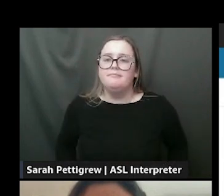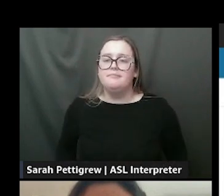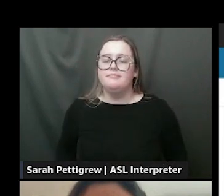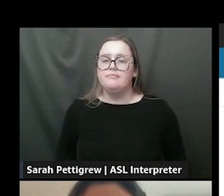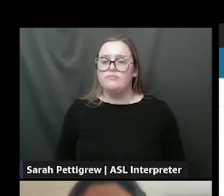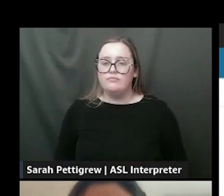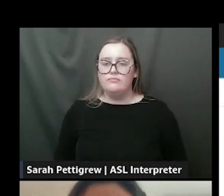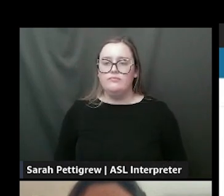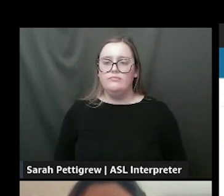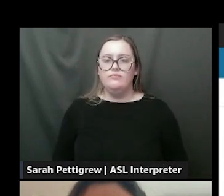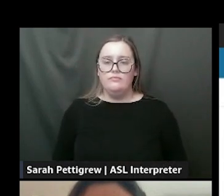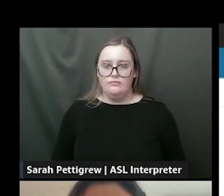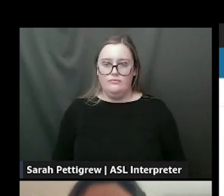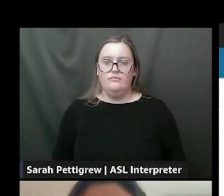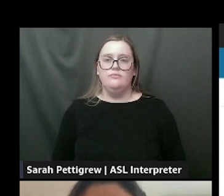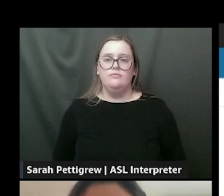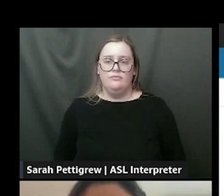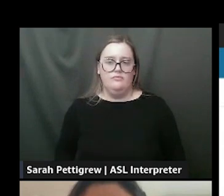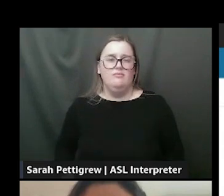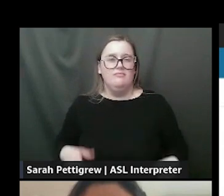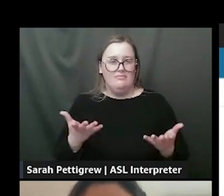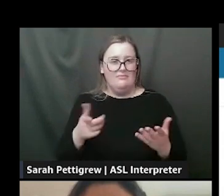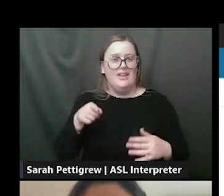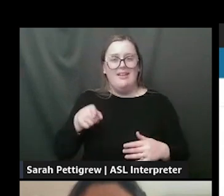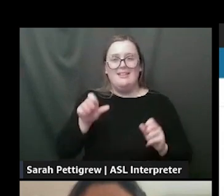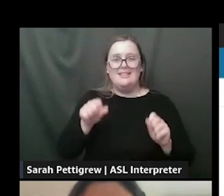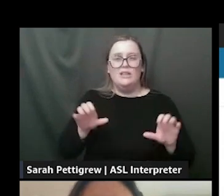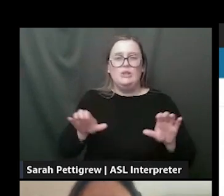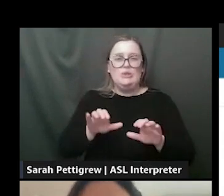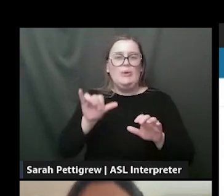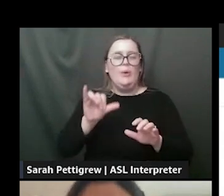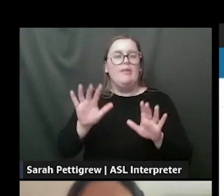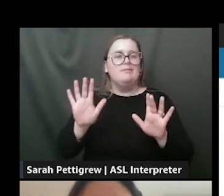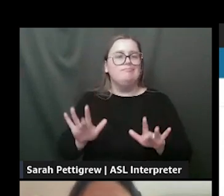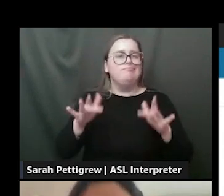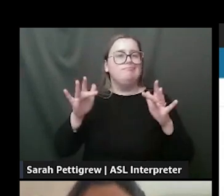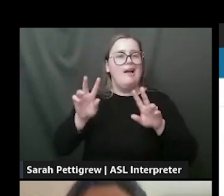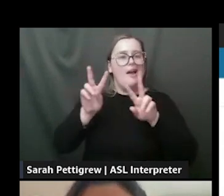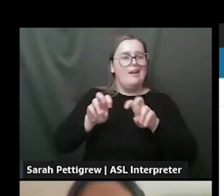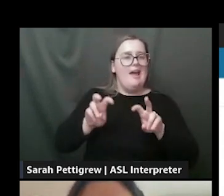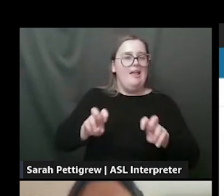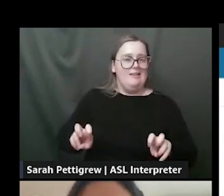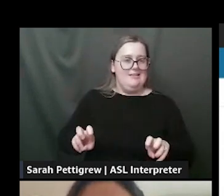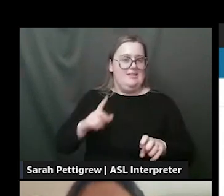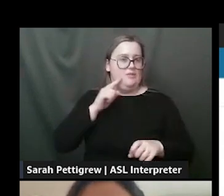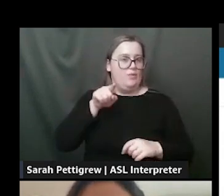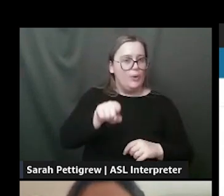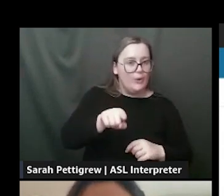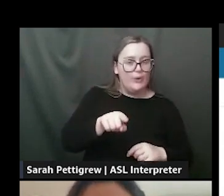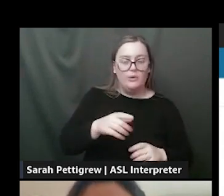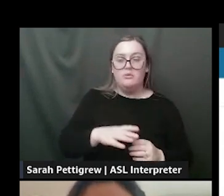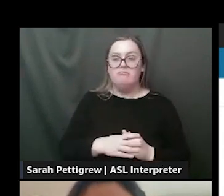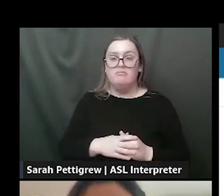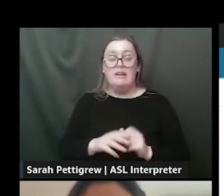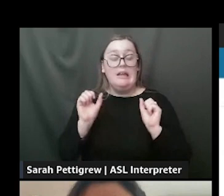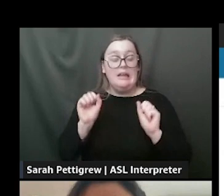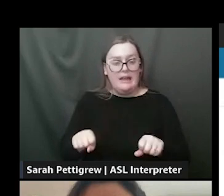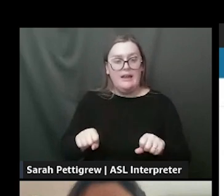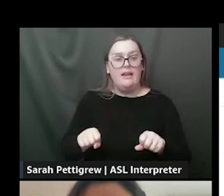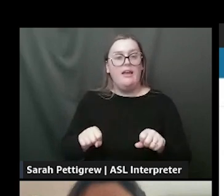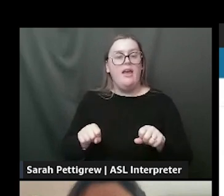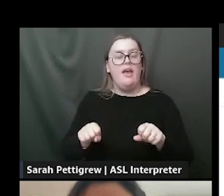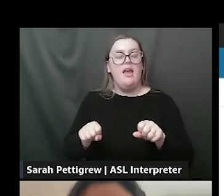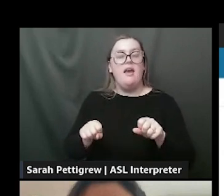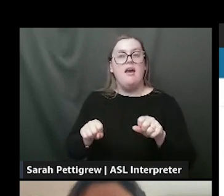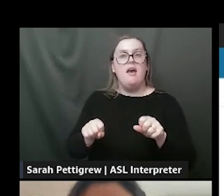And so it can do these kinds of lightweight analysis tasks for you, where it can go and it can say, hey, oh, well, this